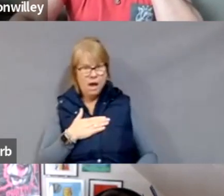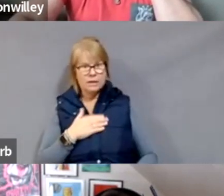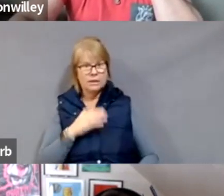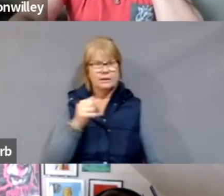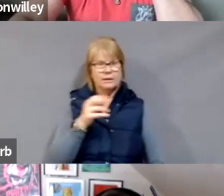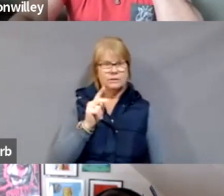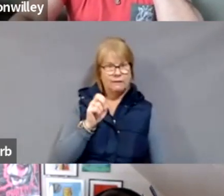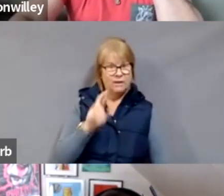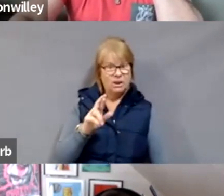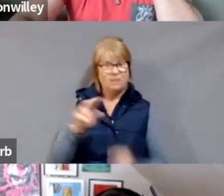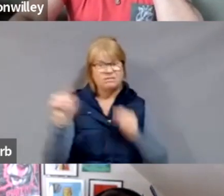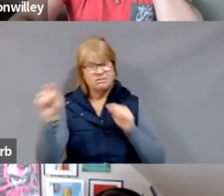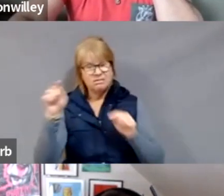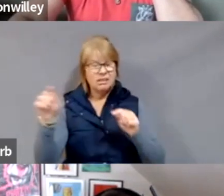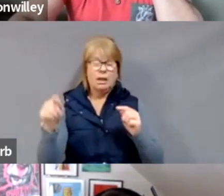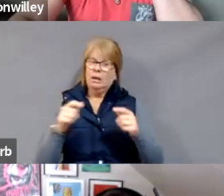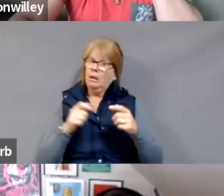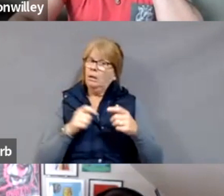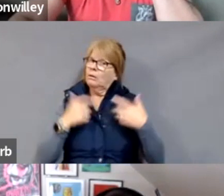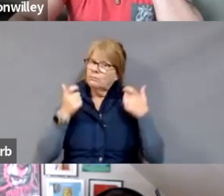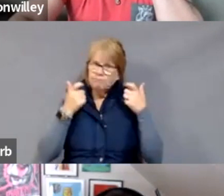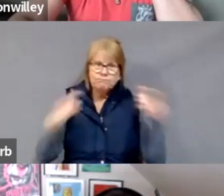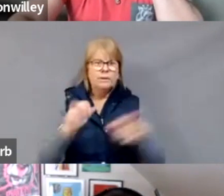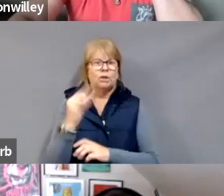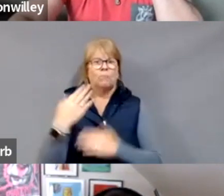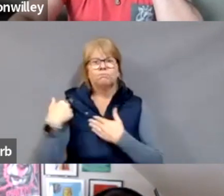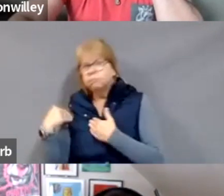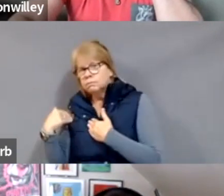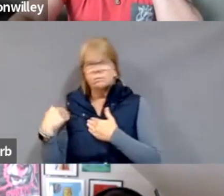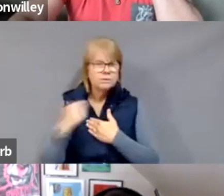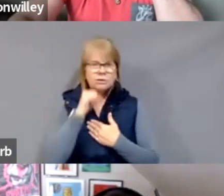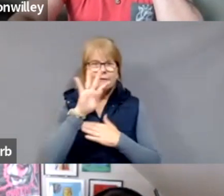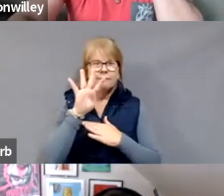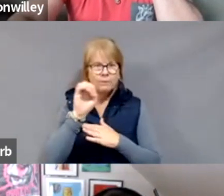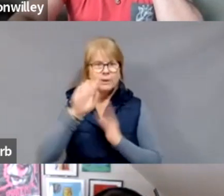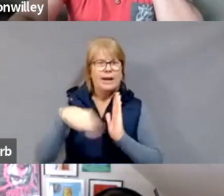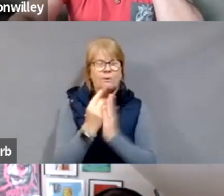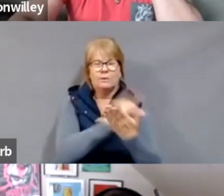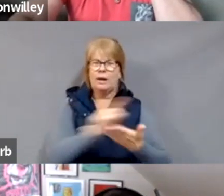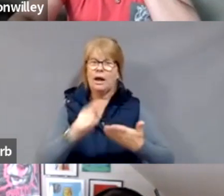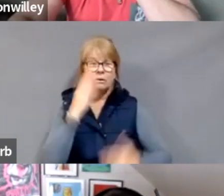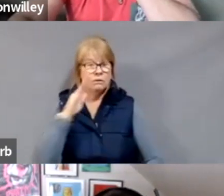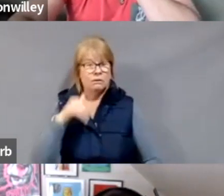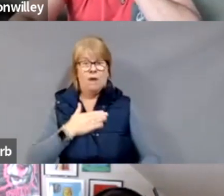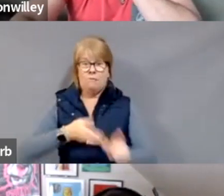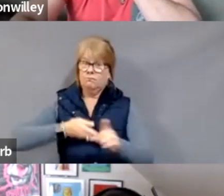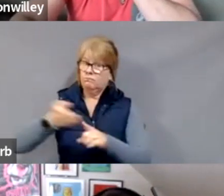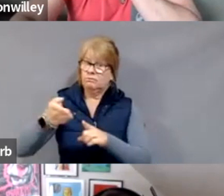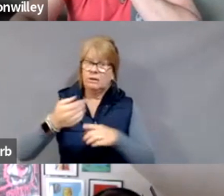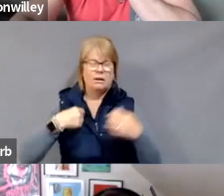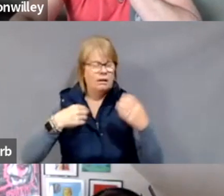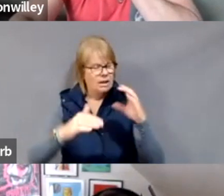40-hour work weeks, and we do our best in a communication way. Because I know, certainly in my own career, I have